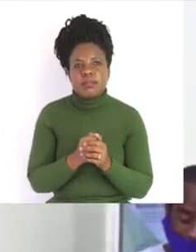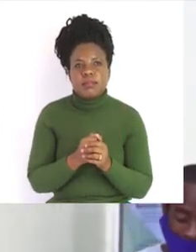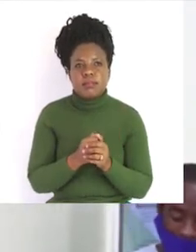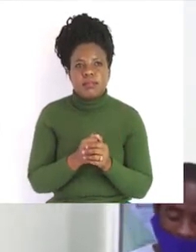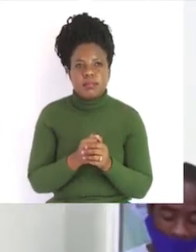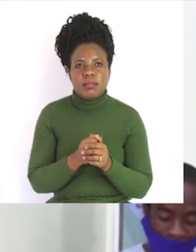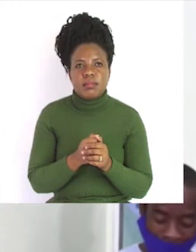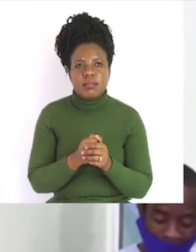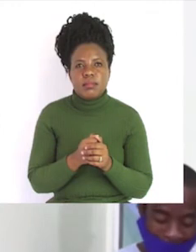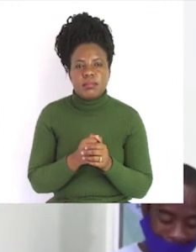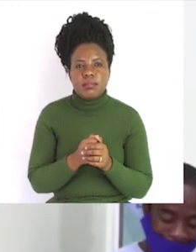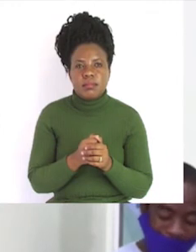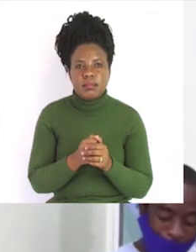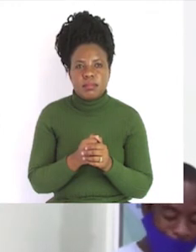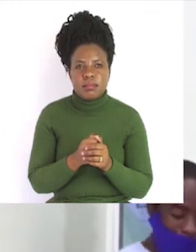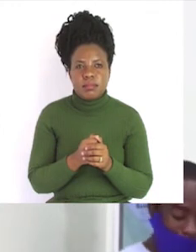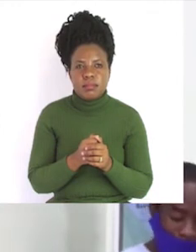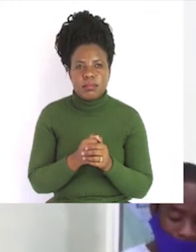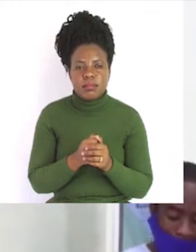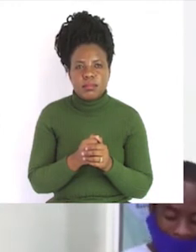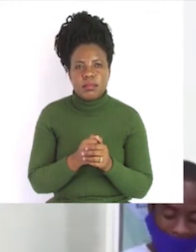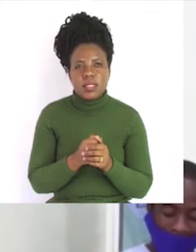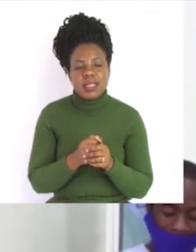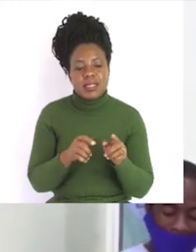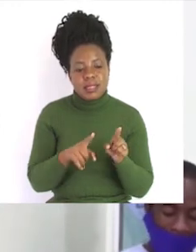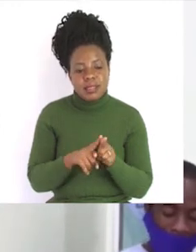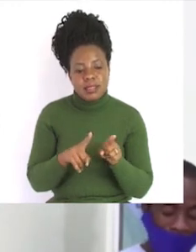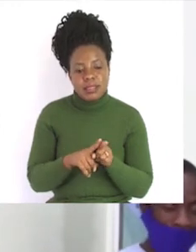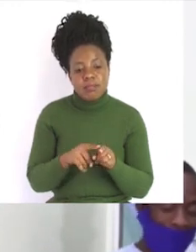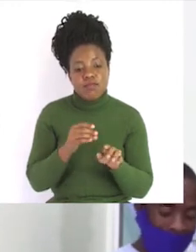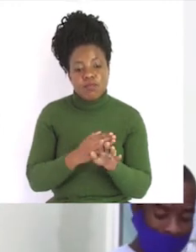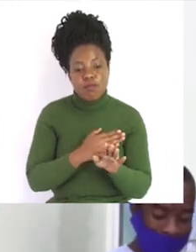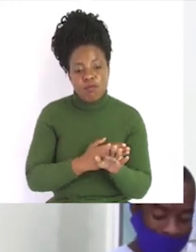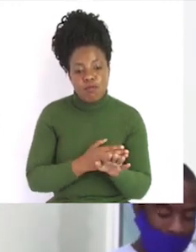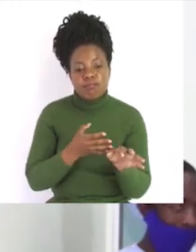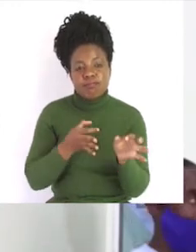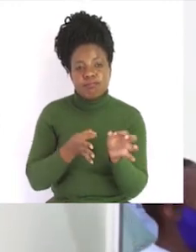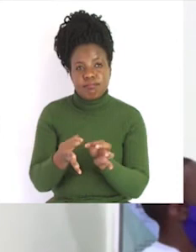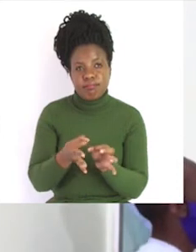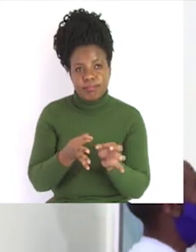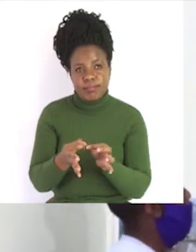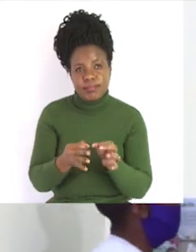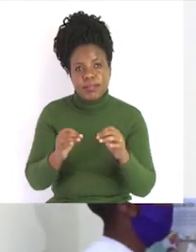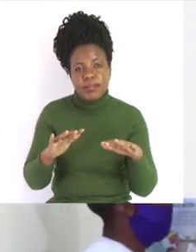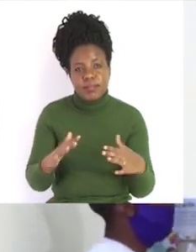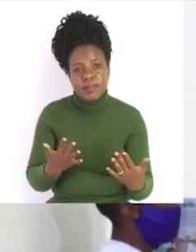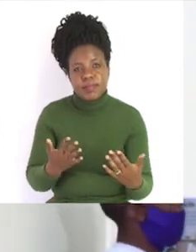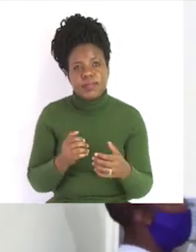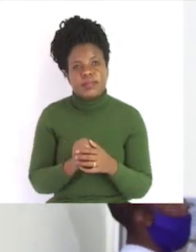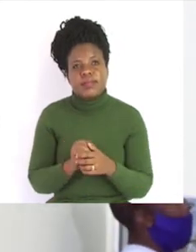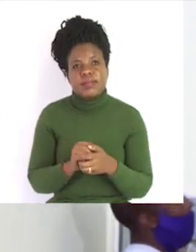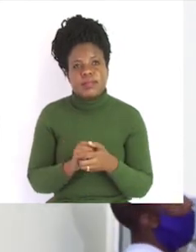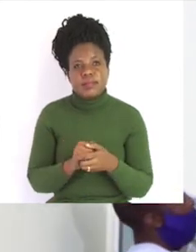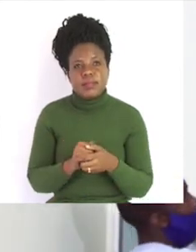As I mentioned before, or how I showed you before, you divide, right? If